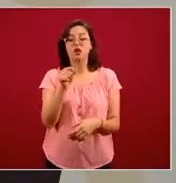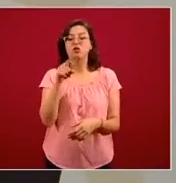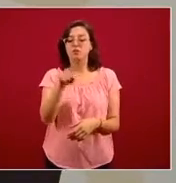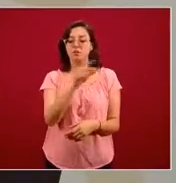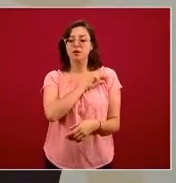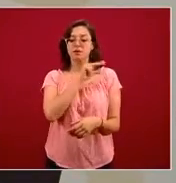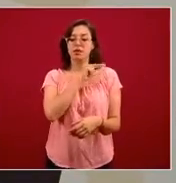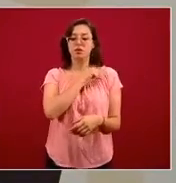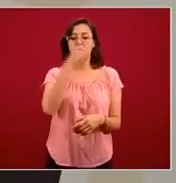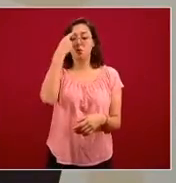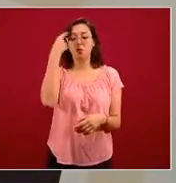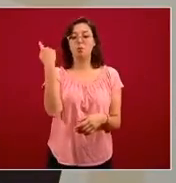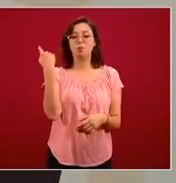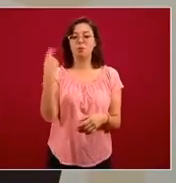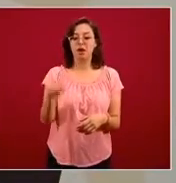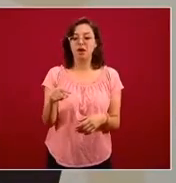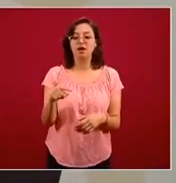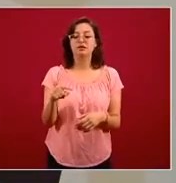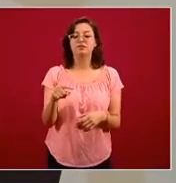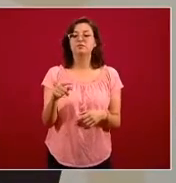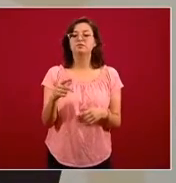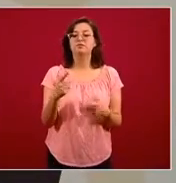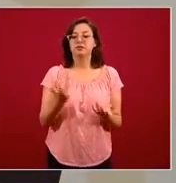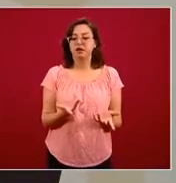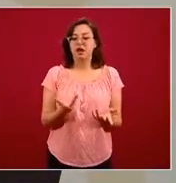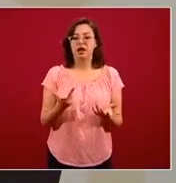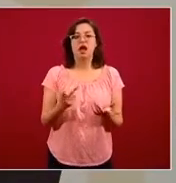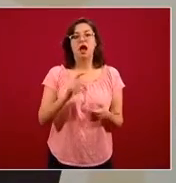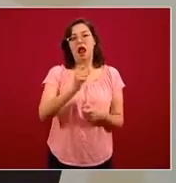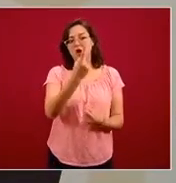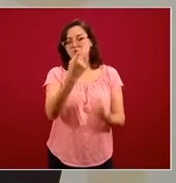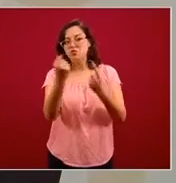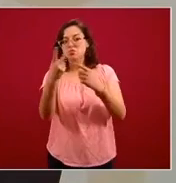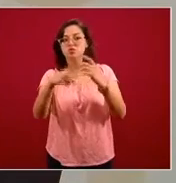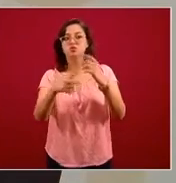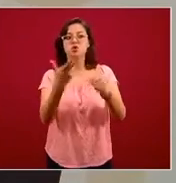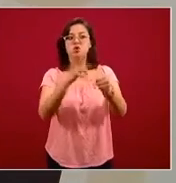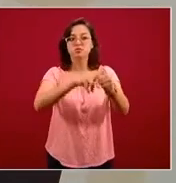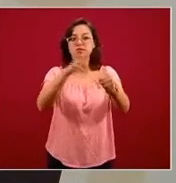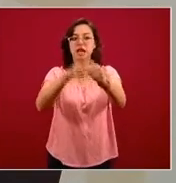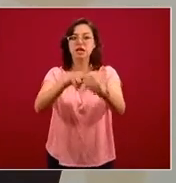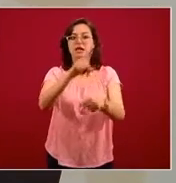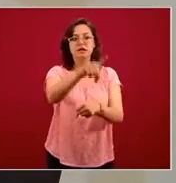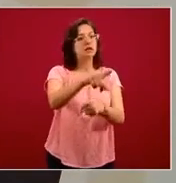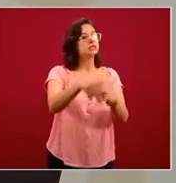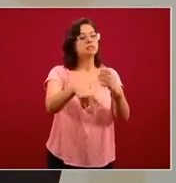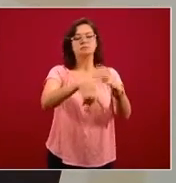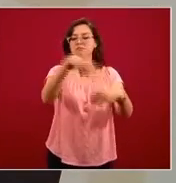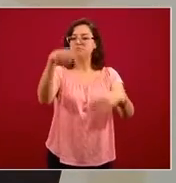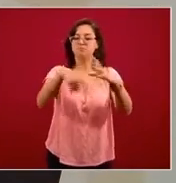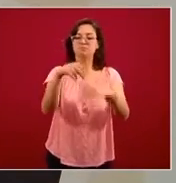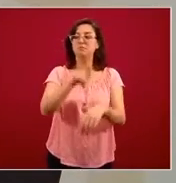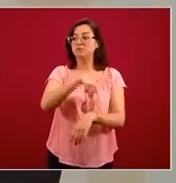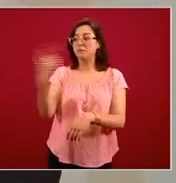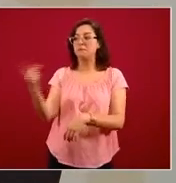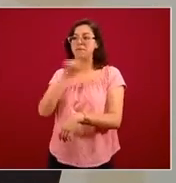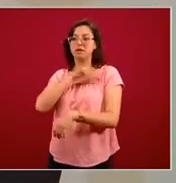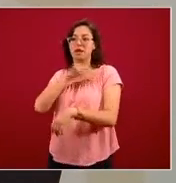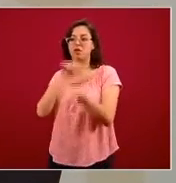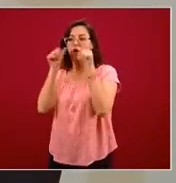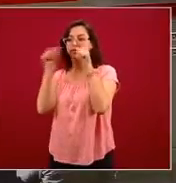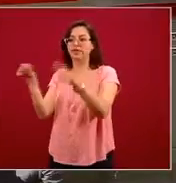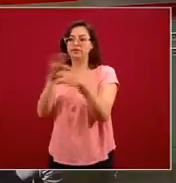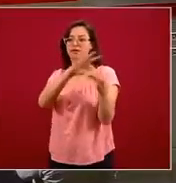sign an agreement with the private sector so that we would be able to send people to